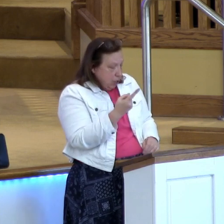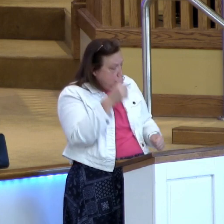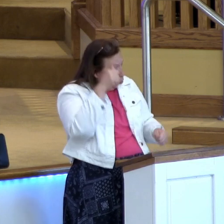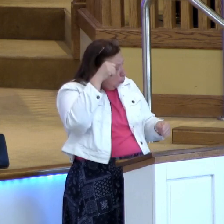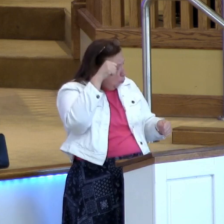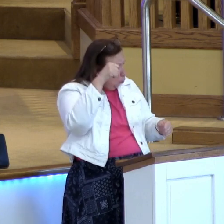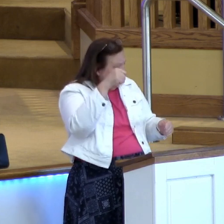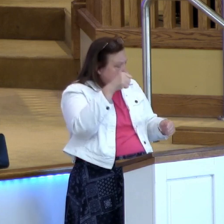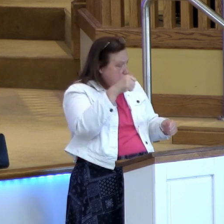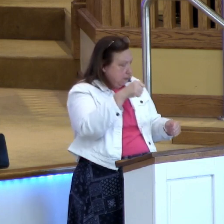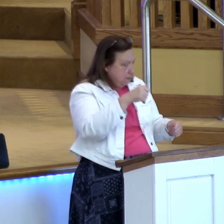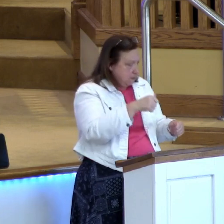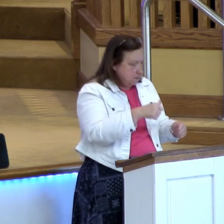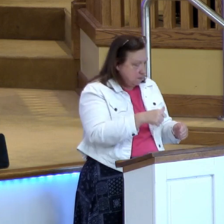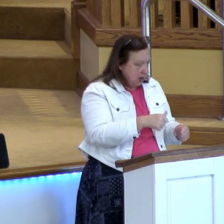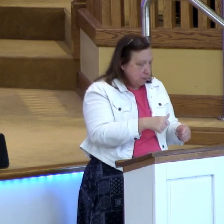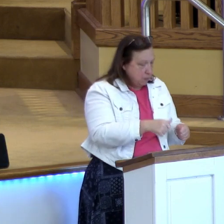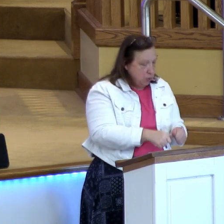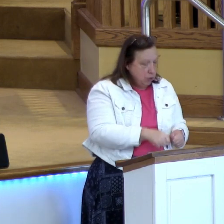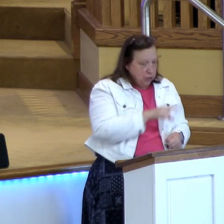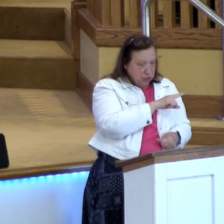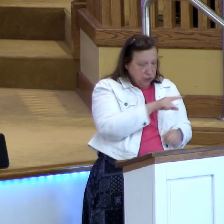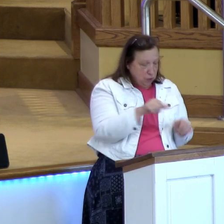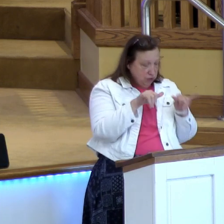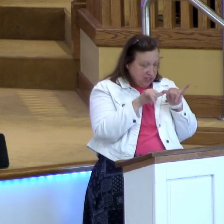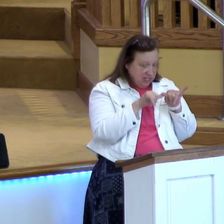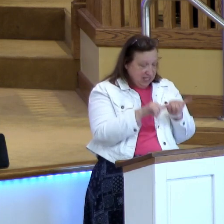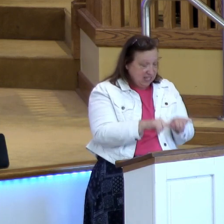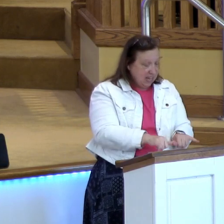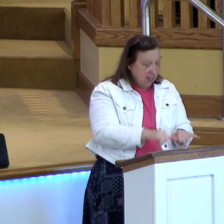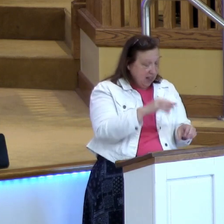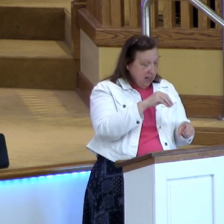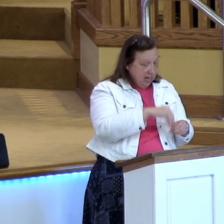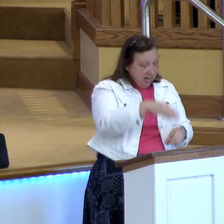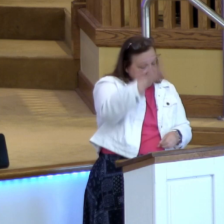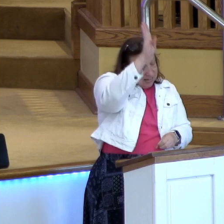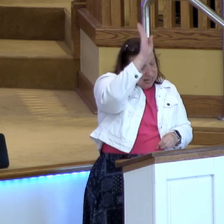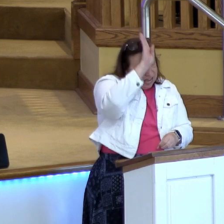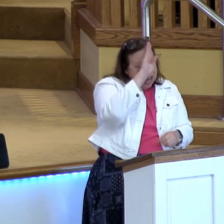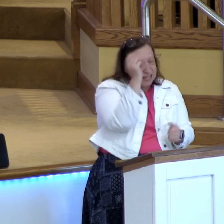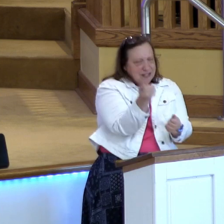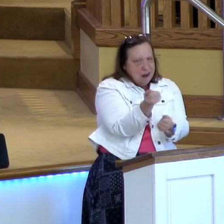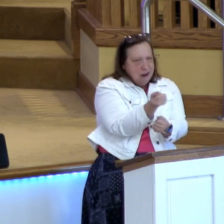understand. You're still in God's loving